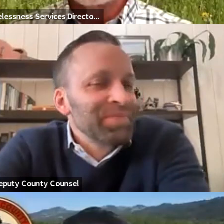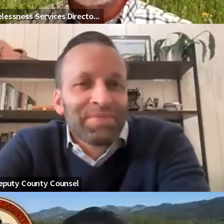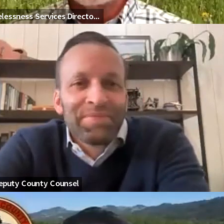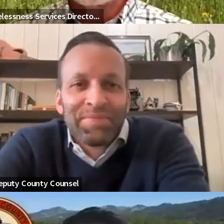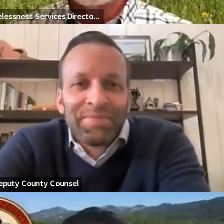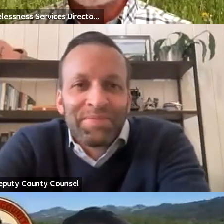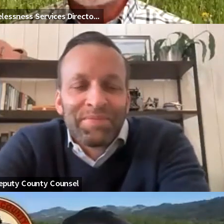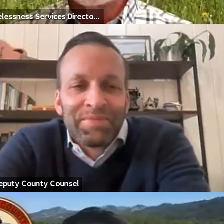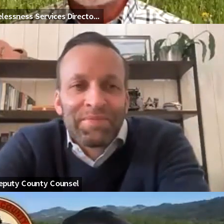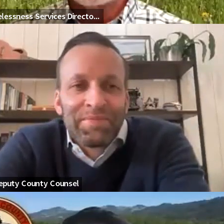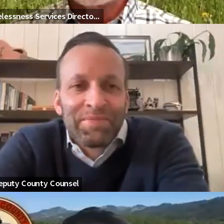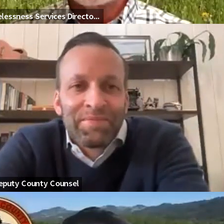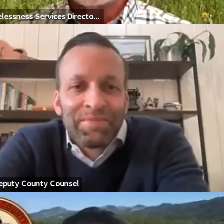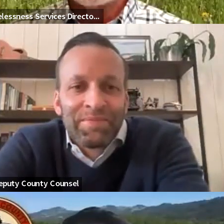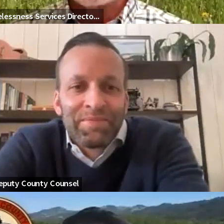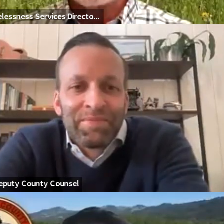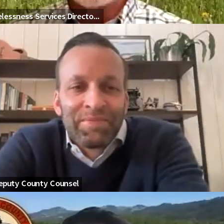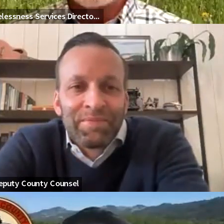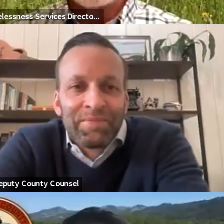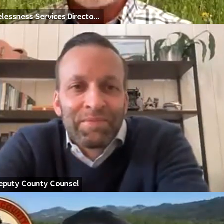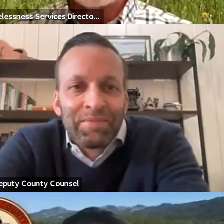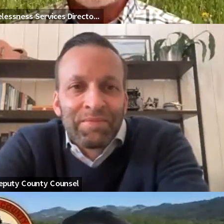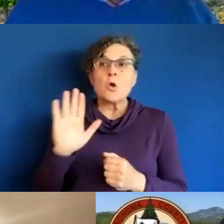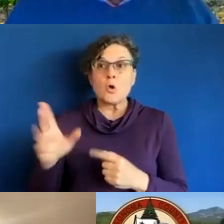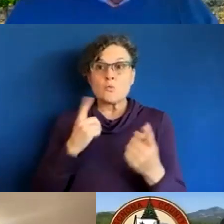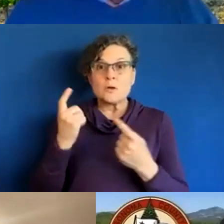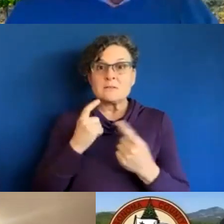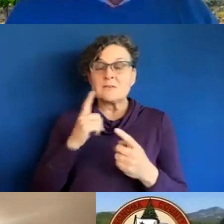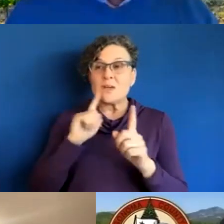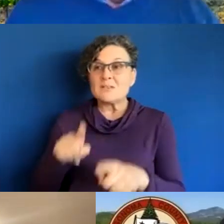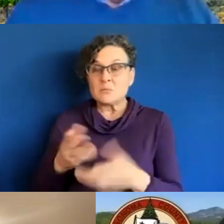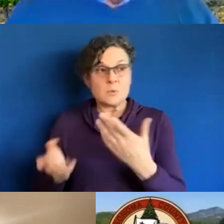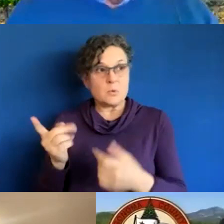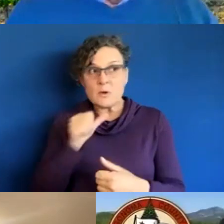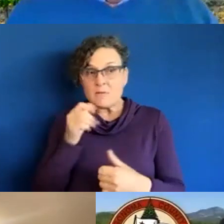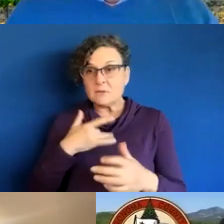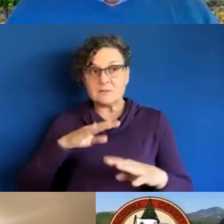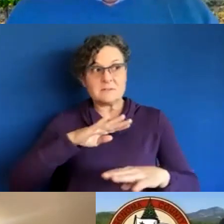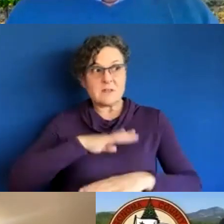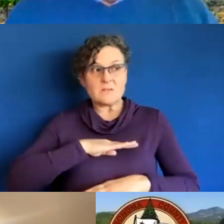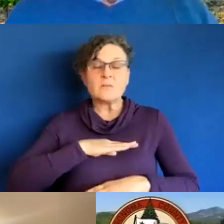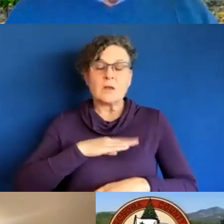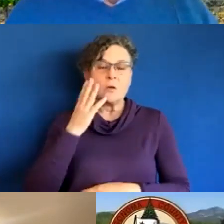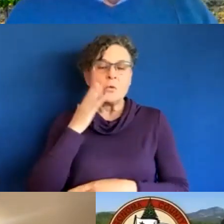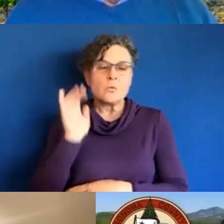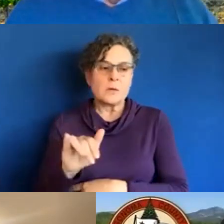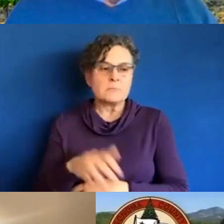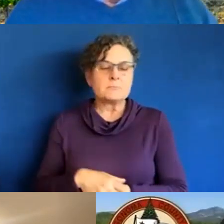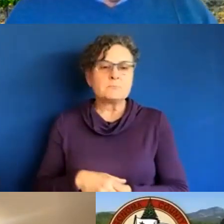that even though we answer the questions, the answers may not be satisfactory to everyone. I